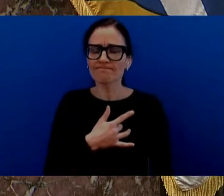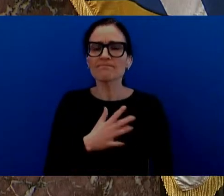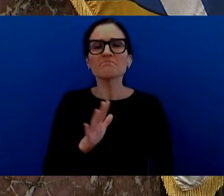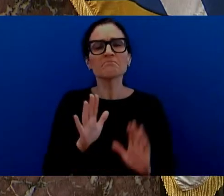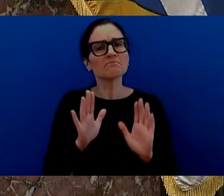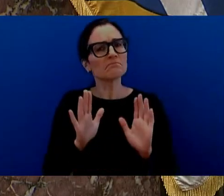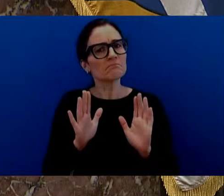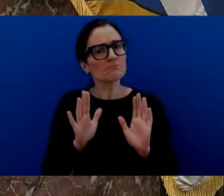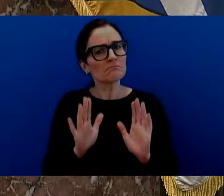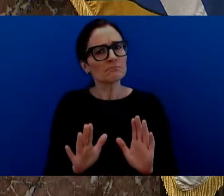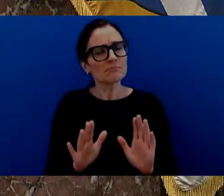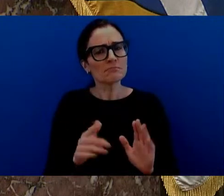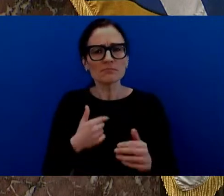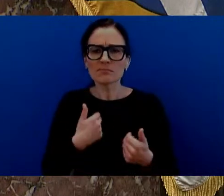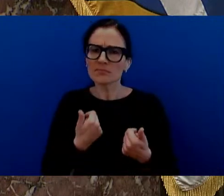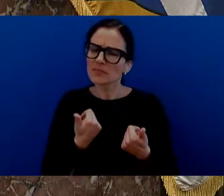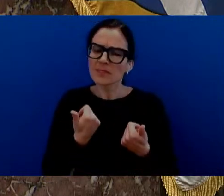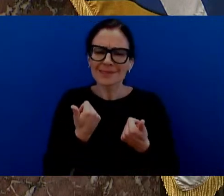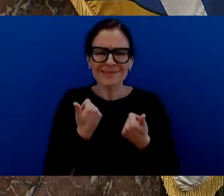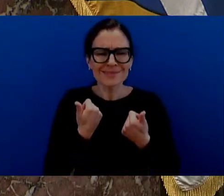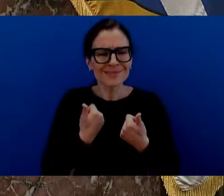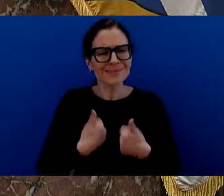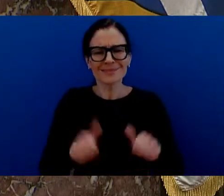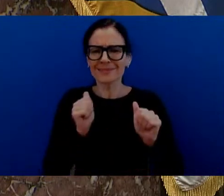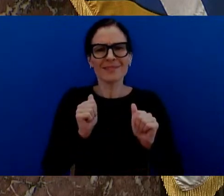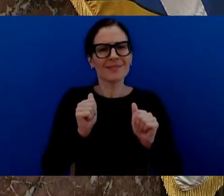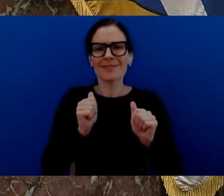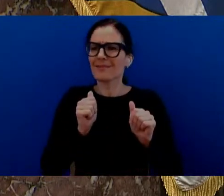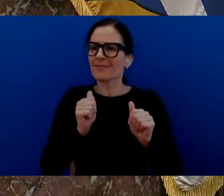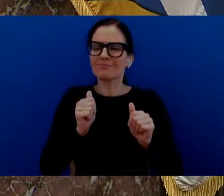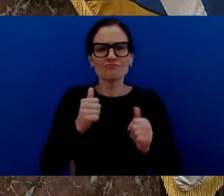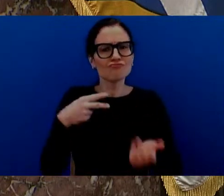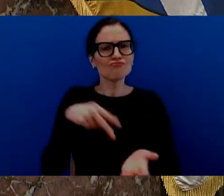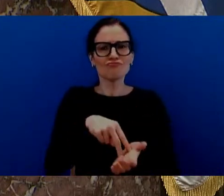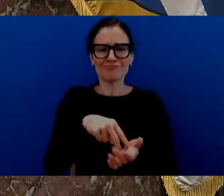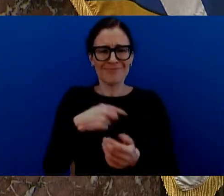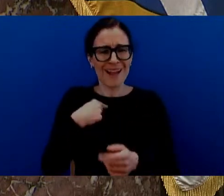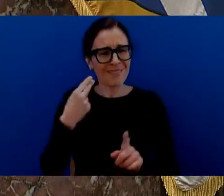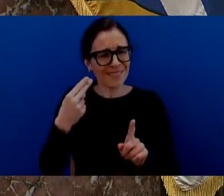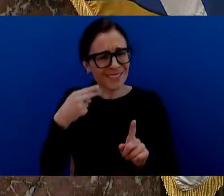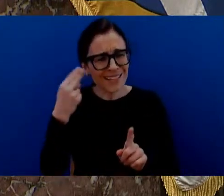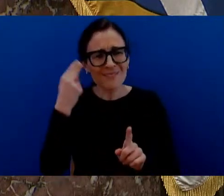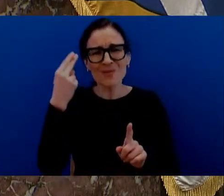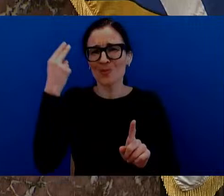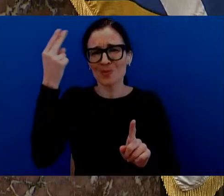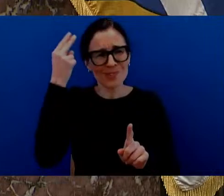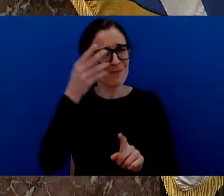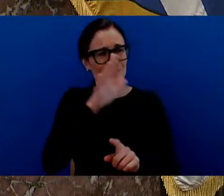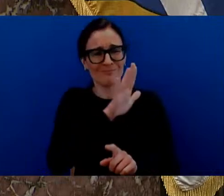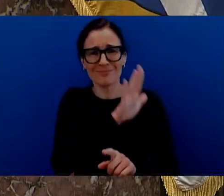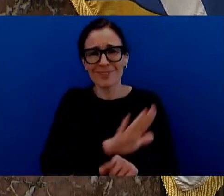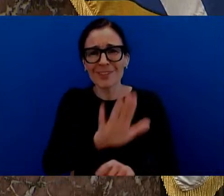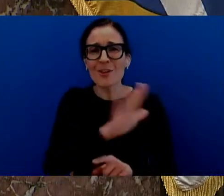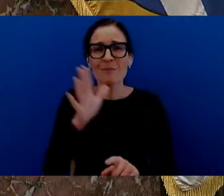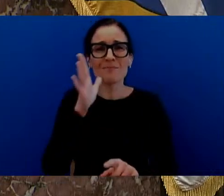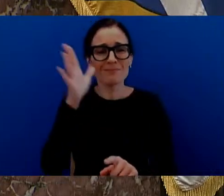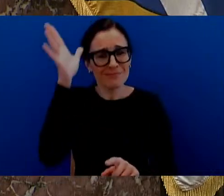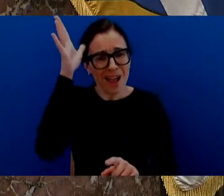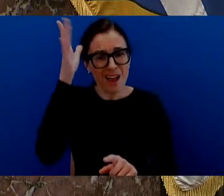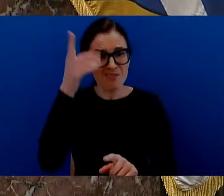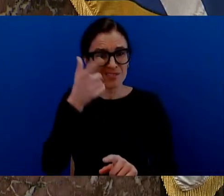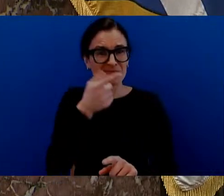aren't here, but I'm going to do my best to give them the words of encouragement.